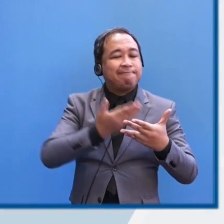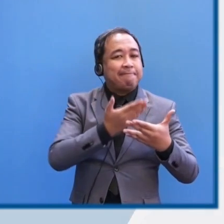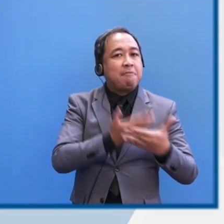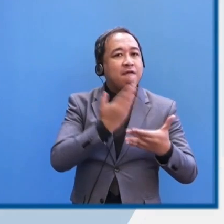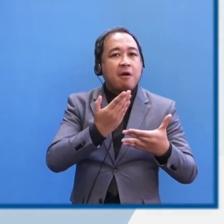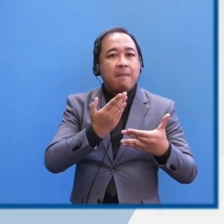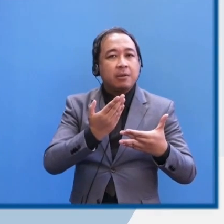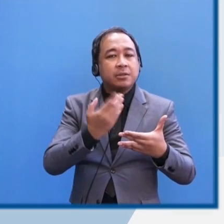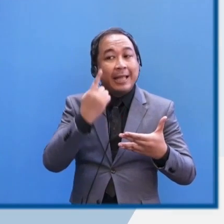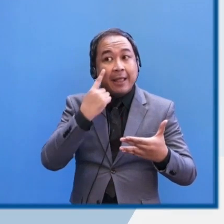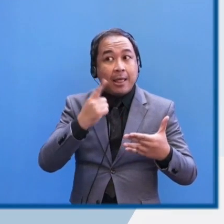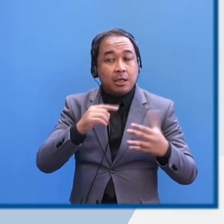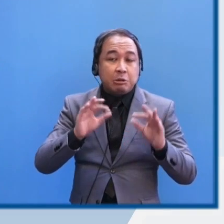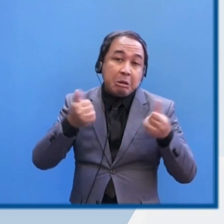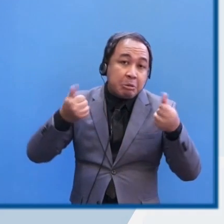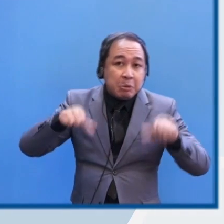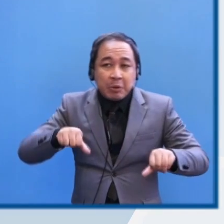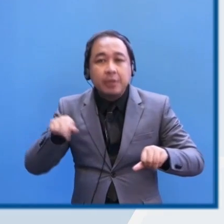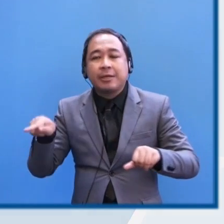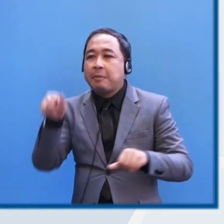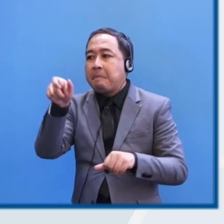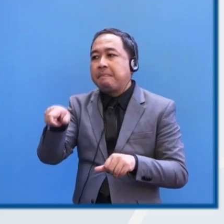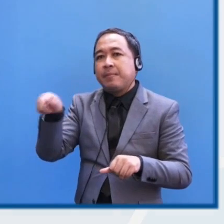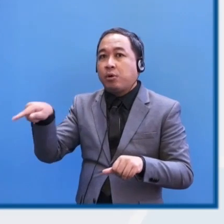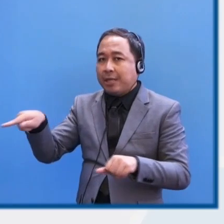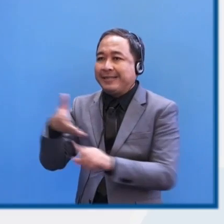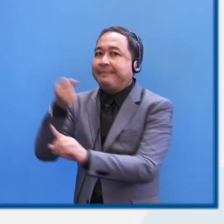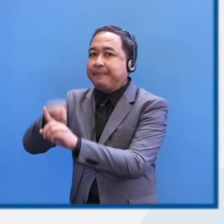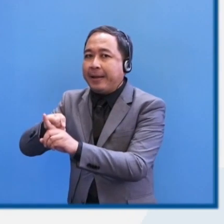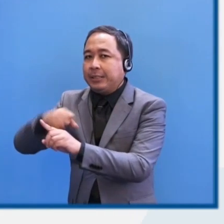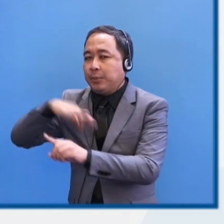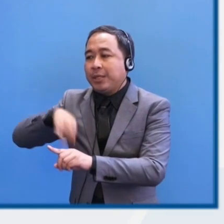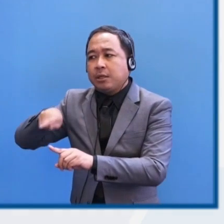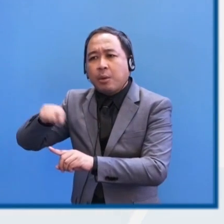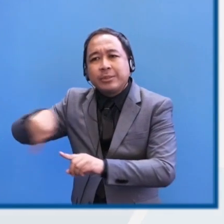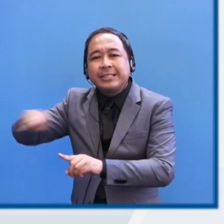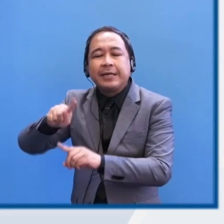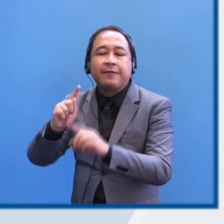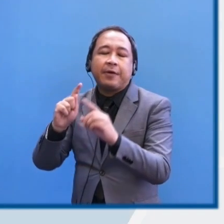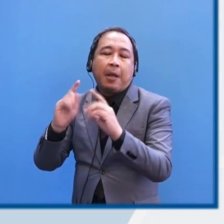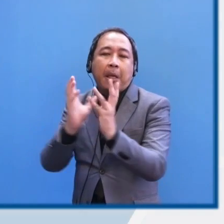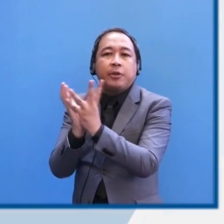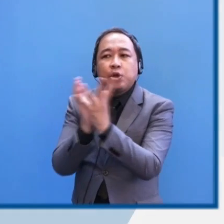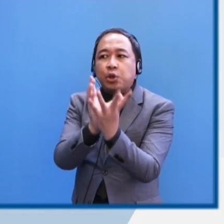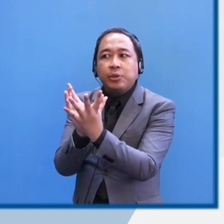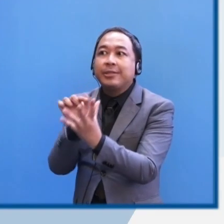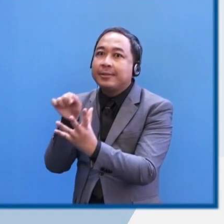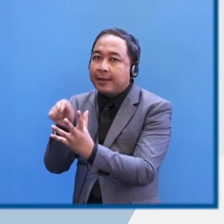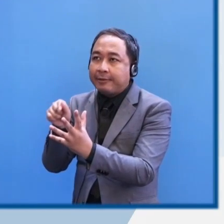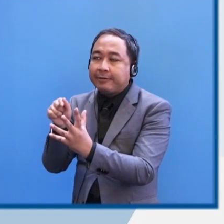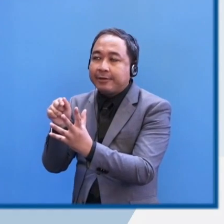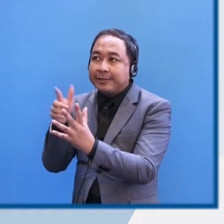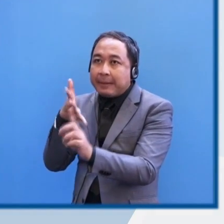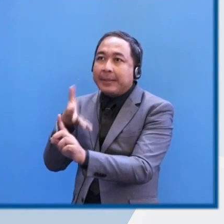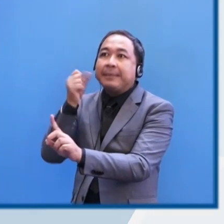to how we work together and how we break the silos, and that will be the community themselves who will be greatly affected, are